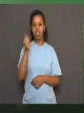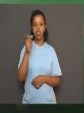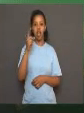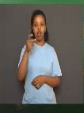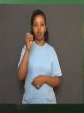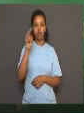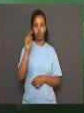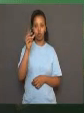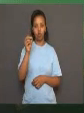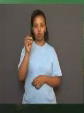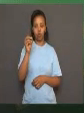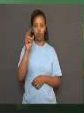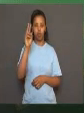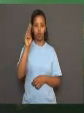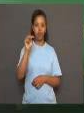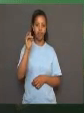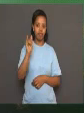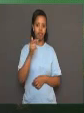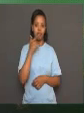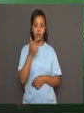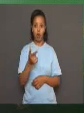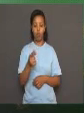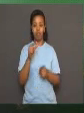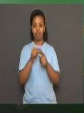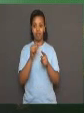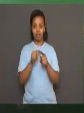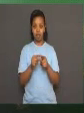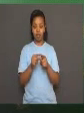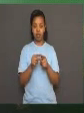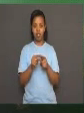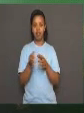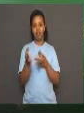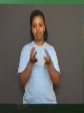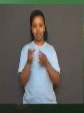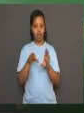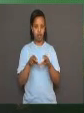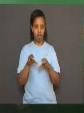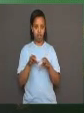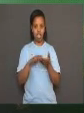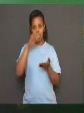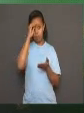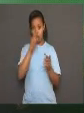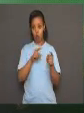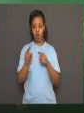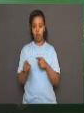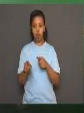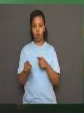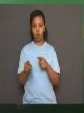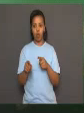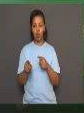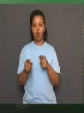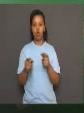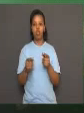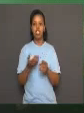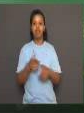taxonomy. We learned that taxonomy is the process of